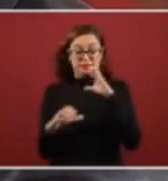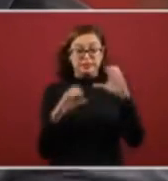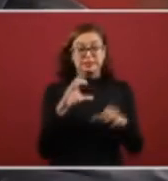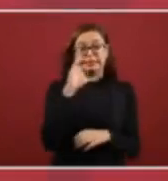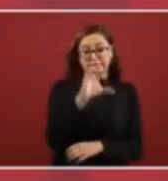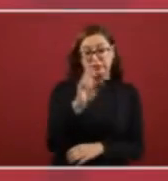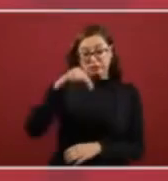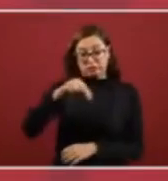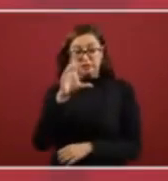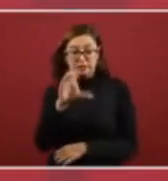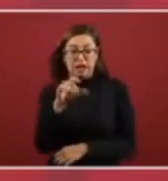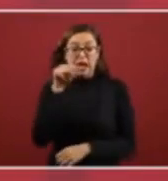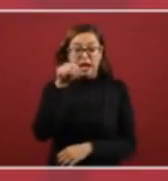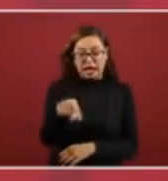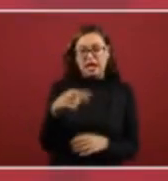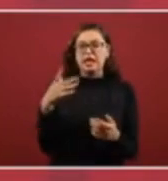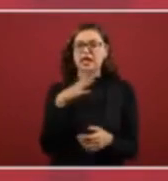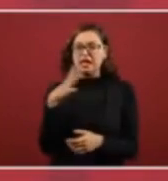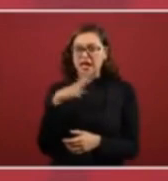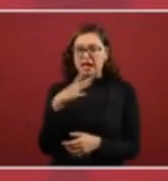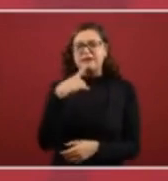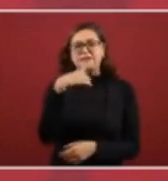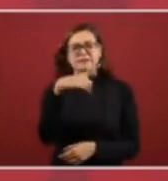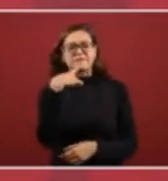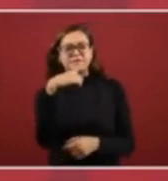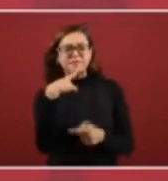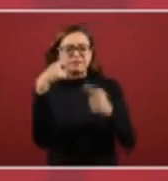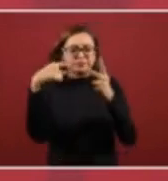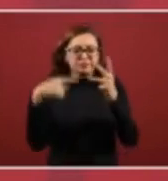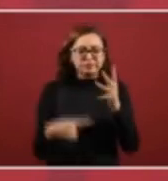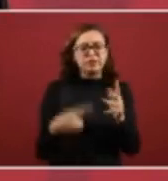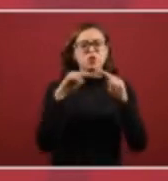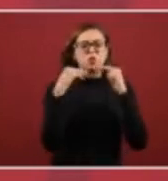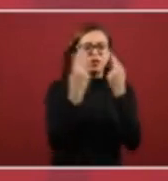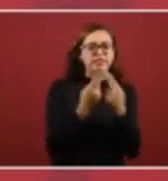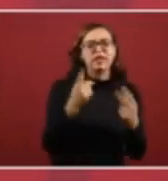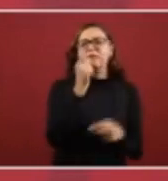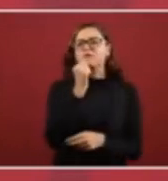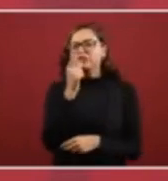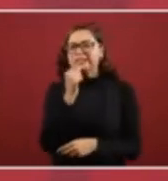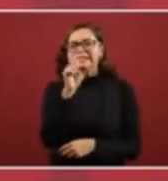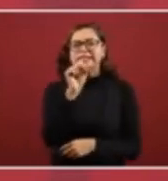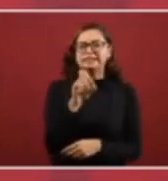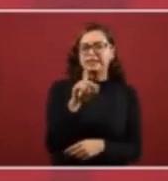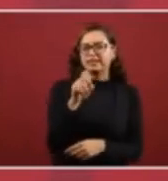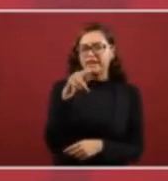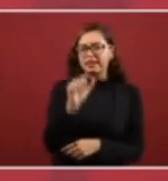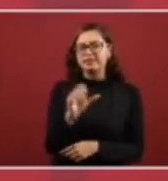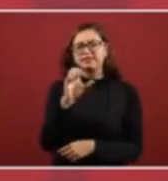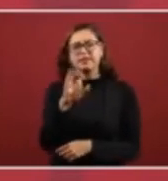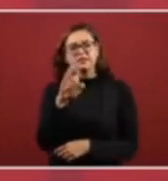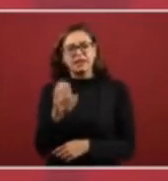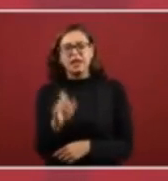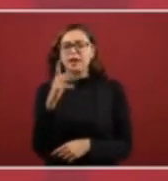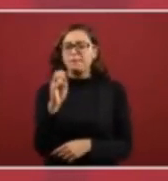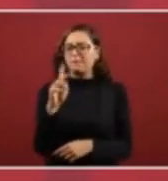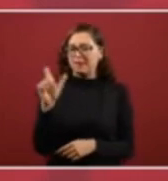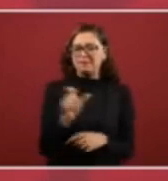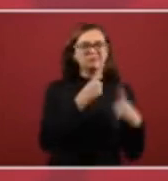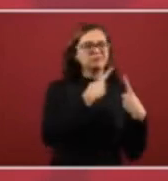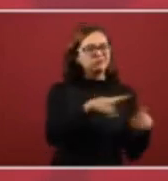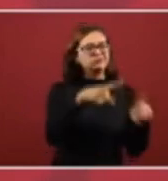De las unidades municipales de protección civil, de las unidades estatales, de la Sedena, de CFE, de Pemex, es